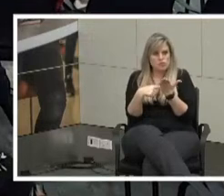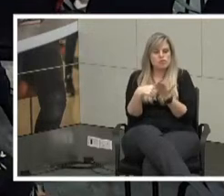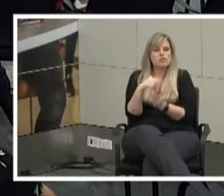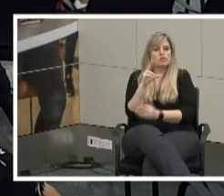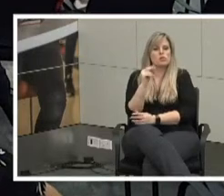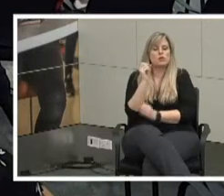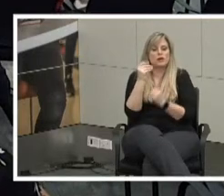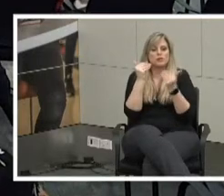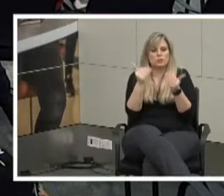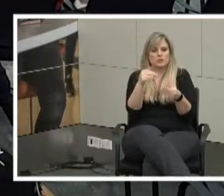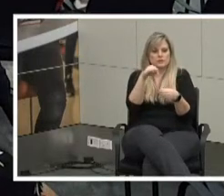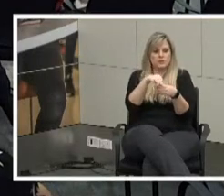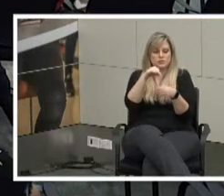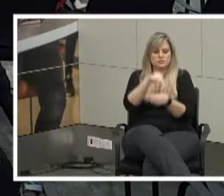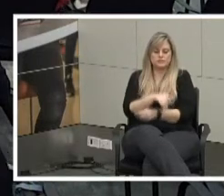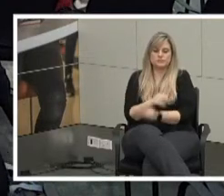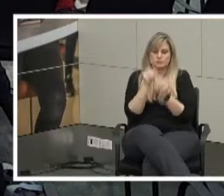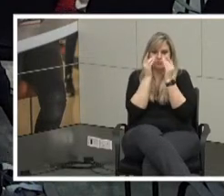okay please